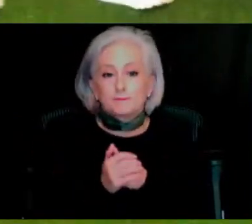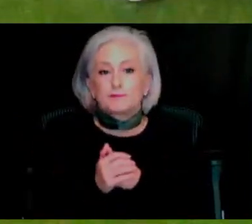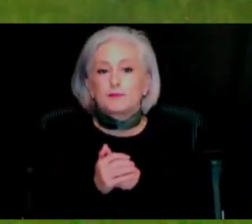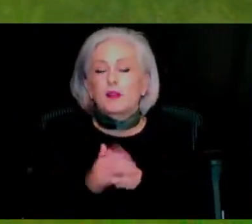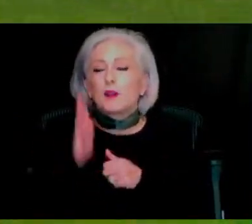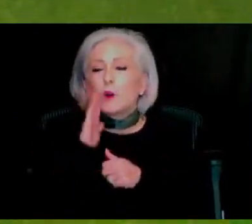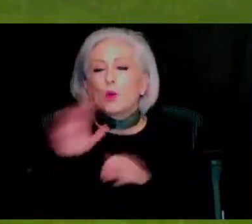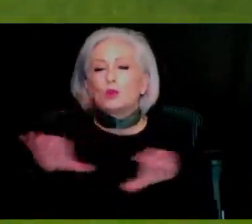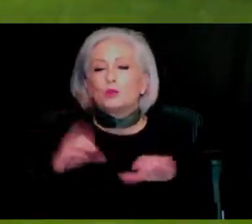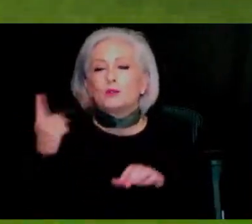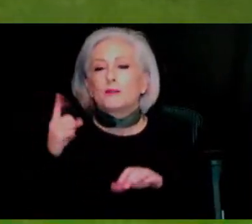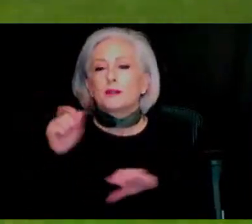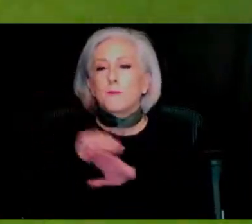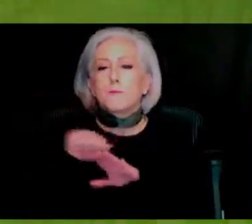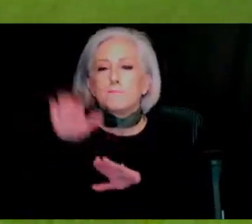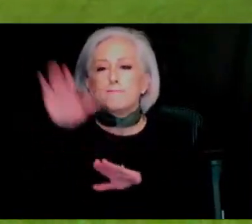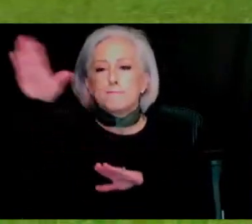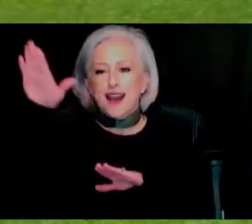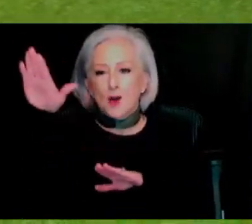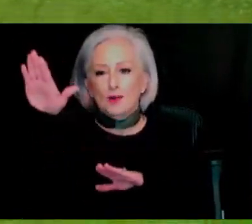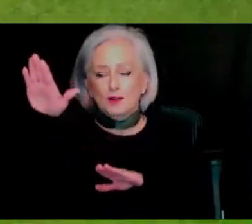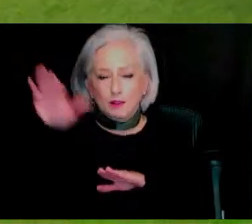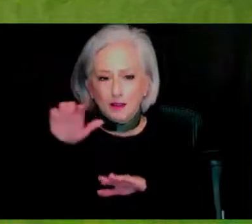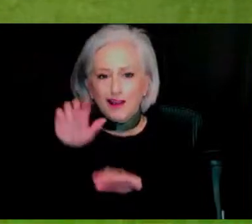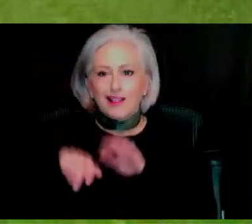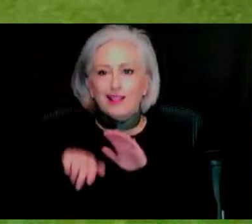first, coming down.